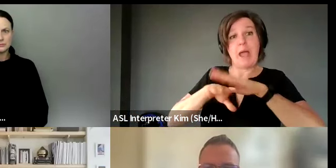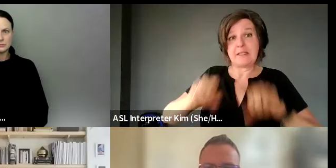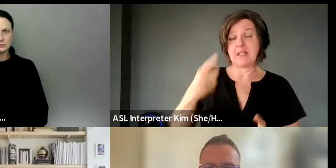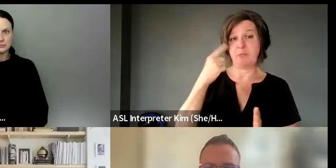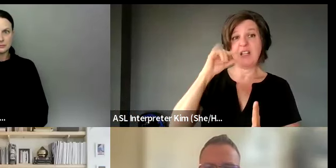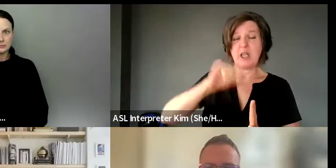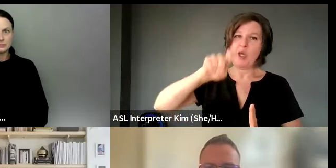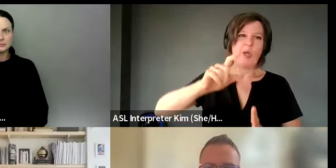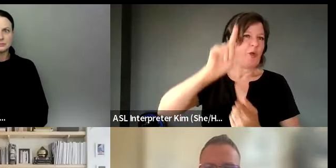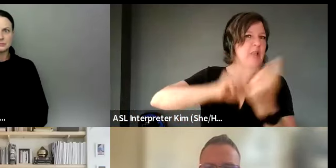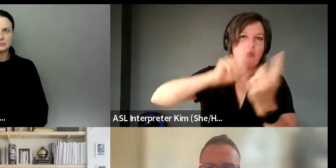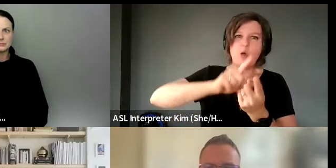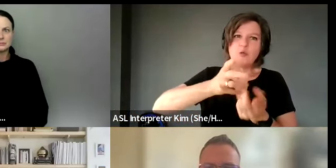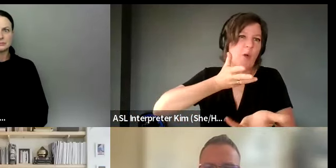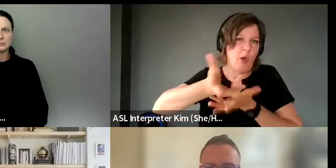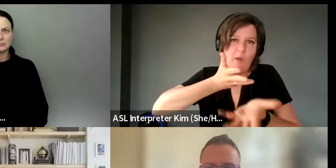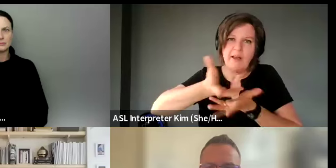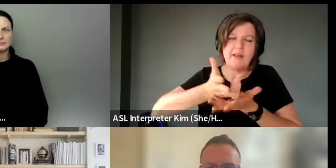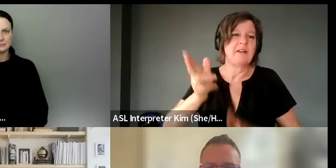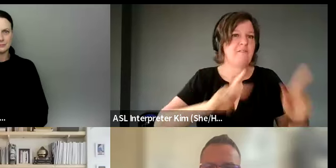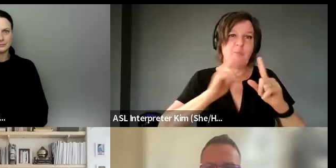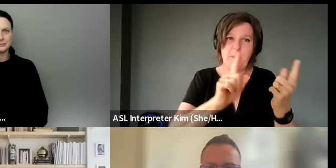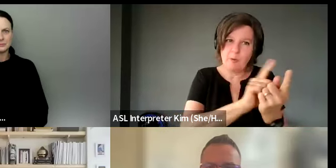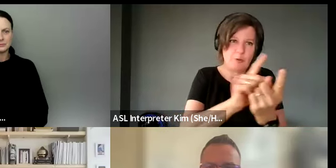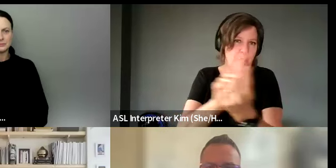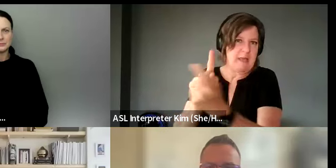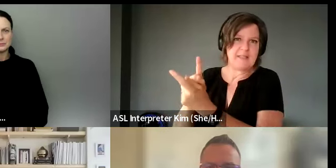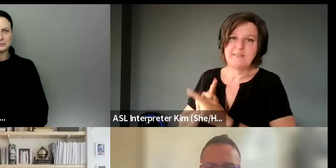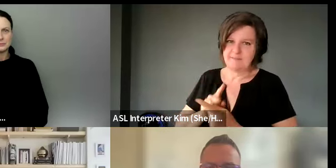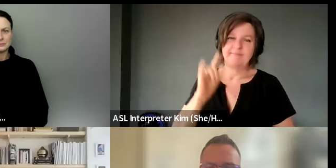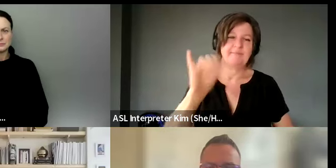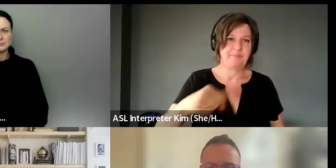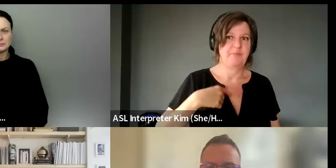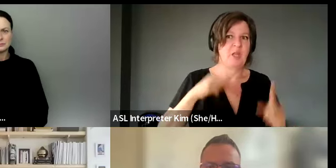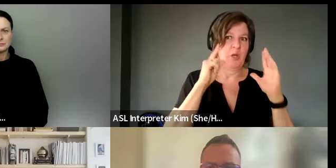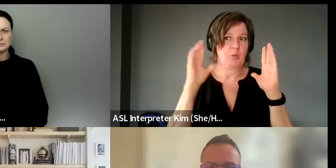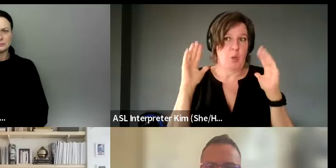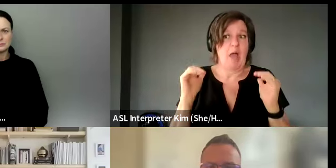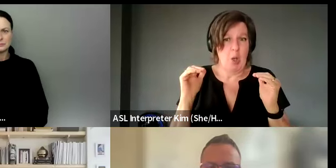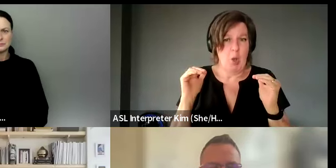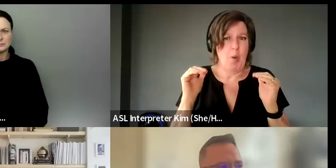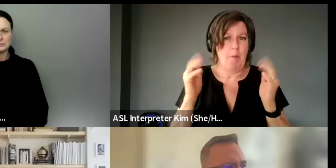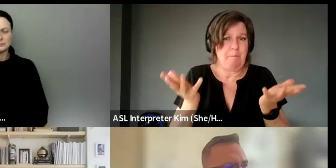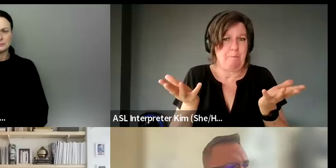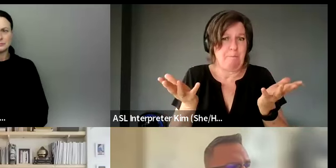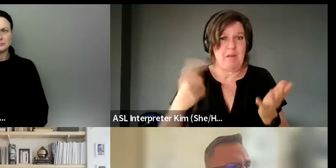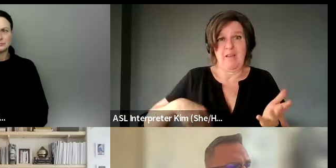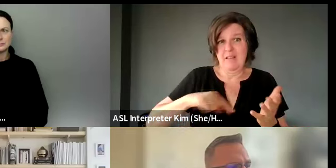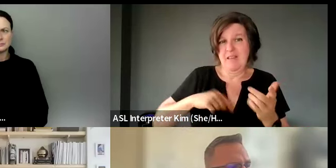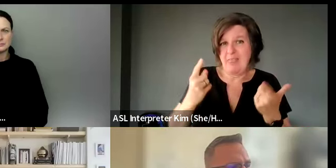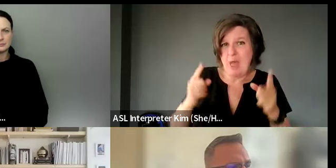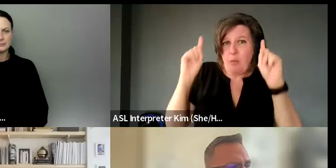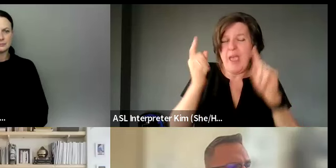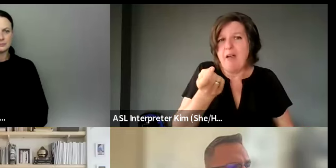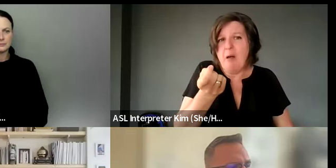like one-on-one interactions, people to meet people. So I hope that we've accomplished a little bit of